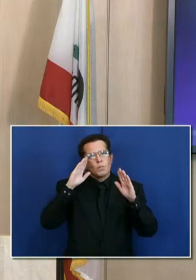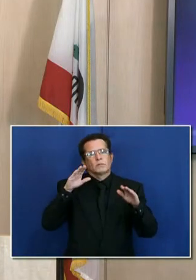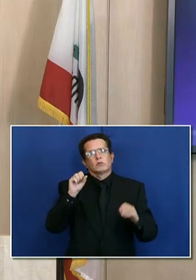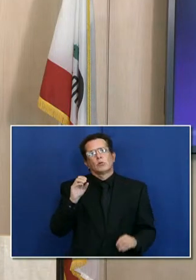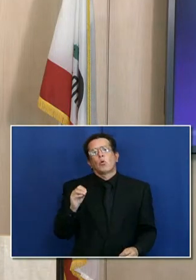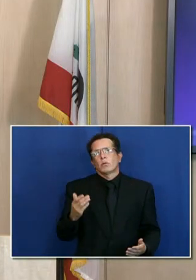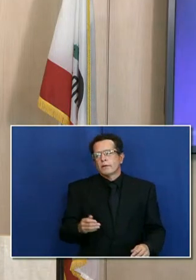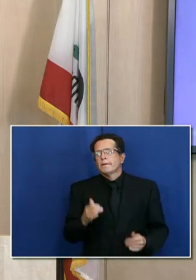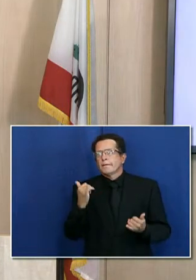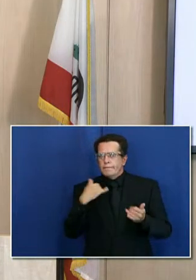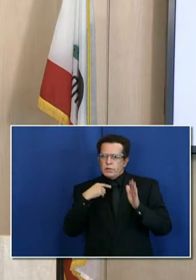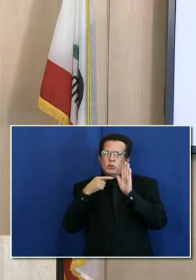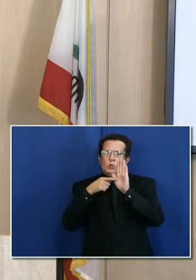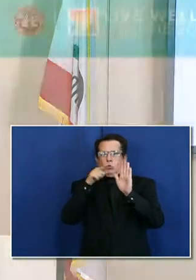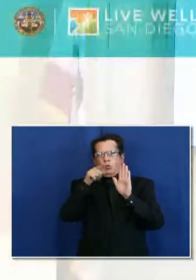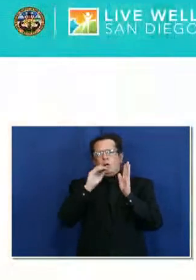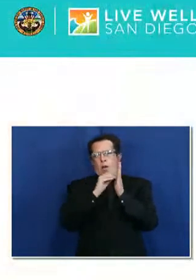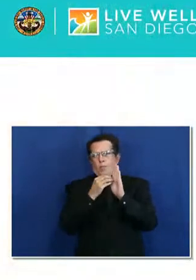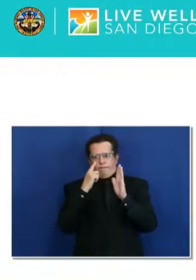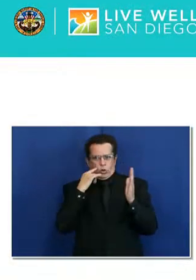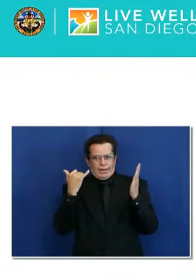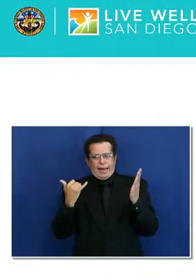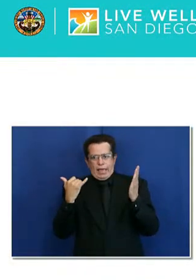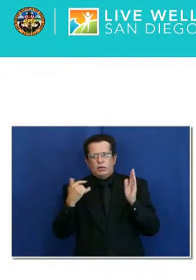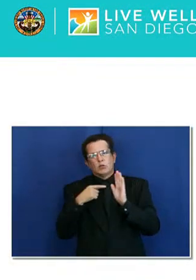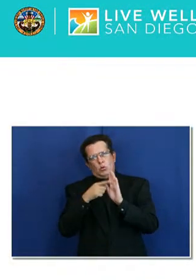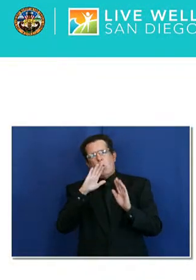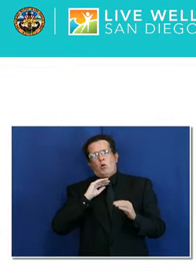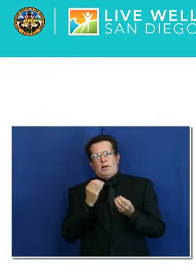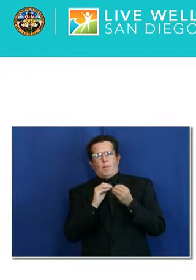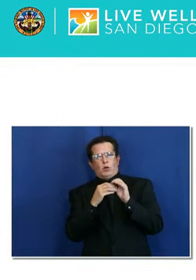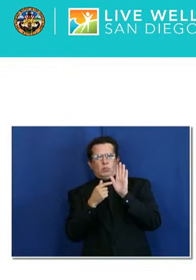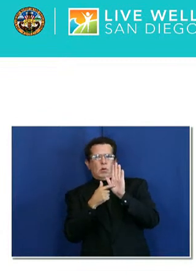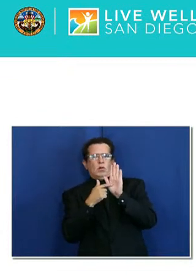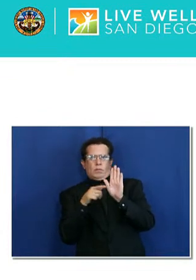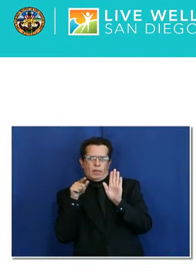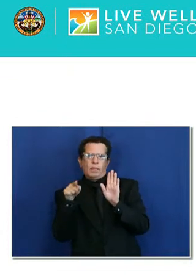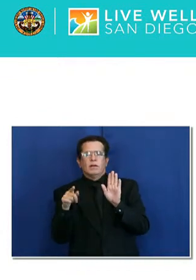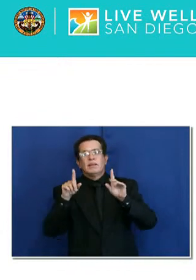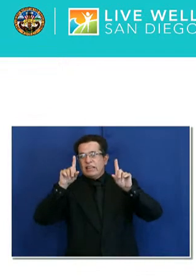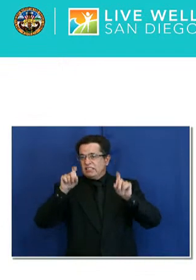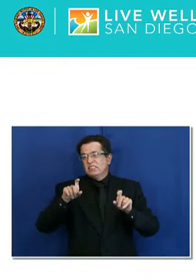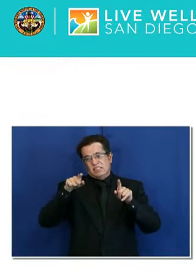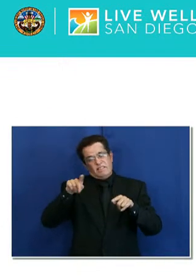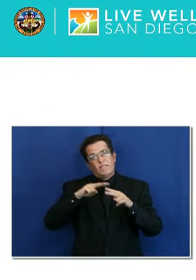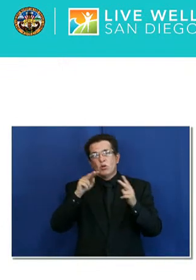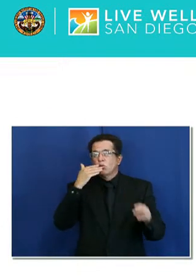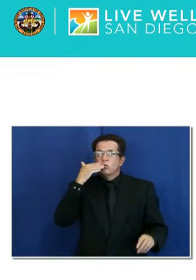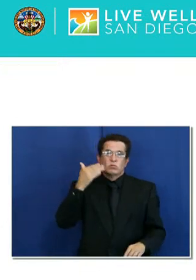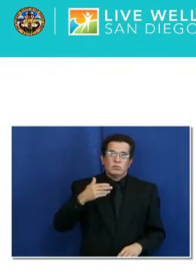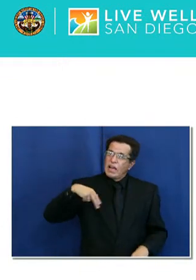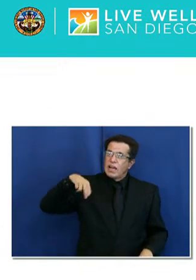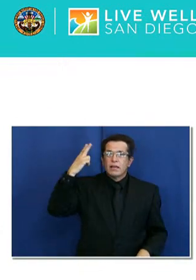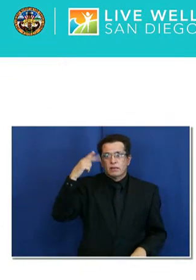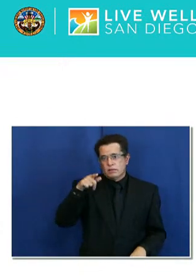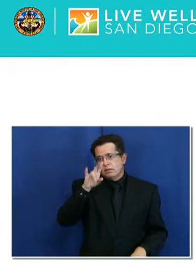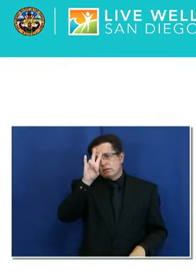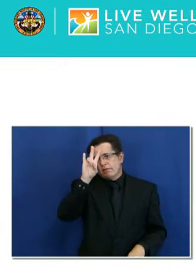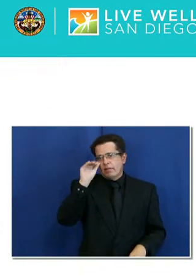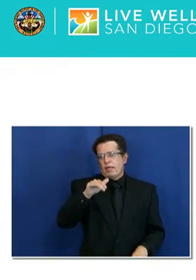into our results and numbers for today, beginning with our T3. Testing continues to be very strong. You see a 7-day average here of